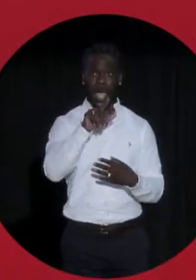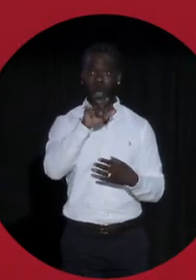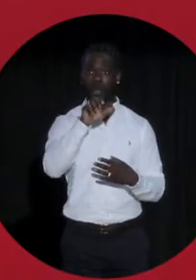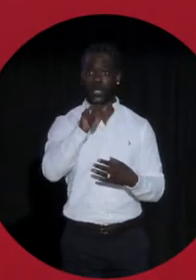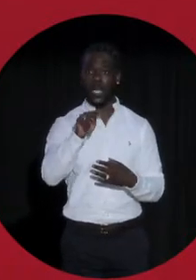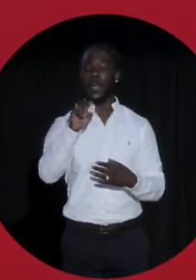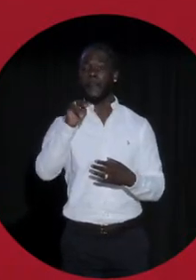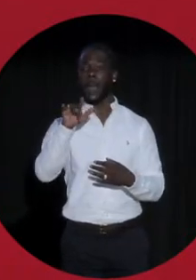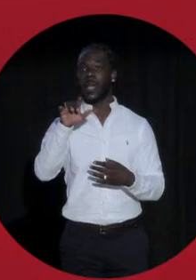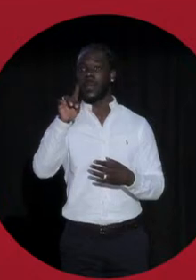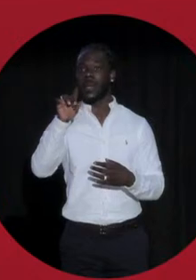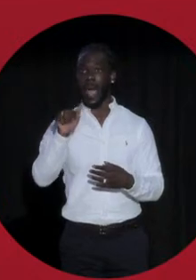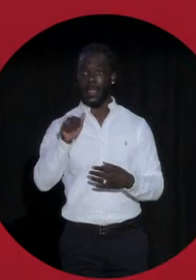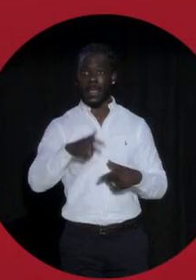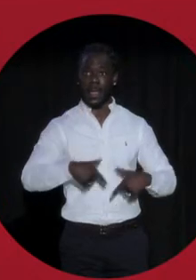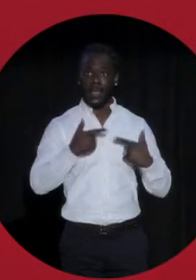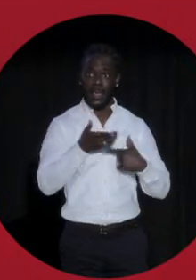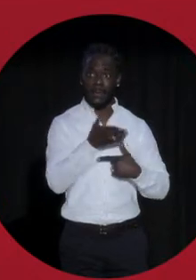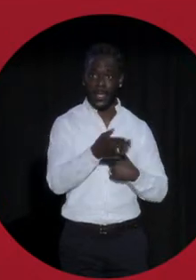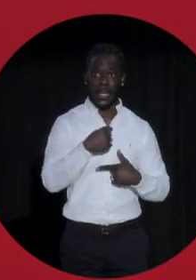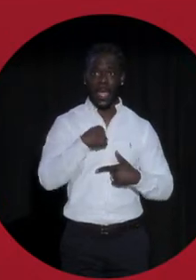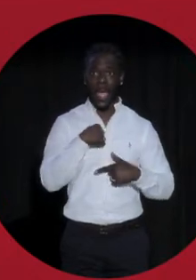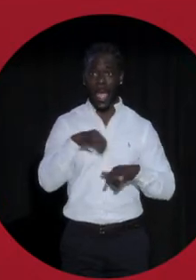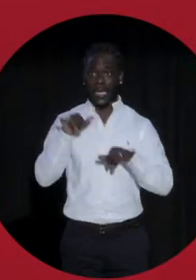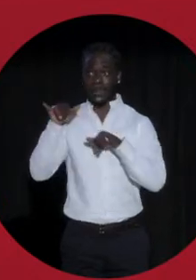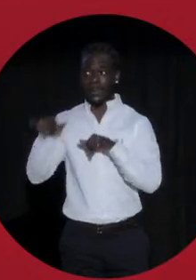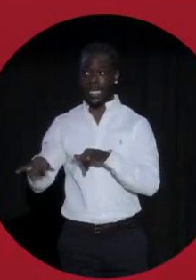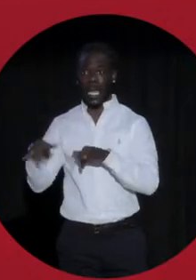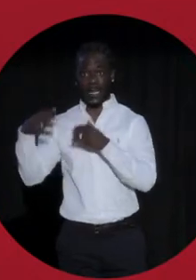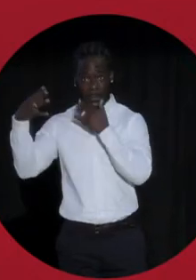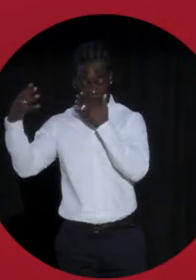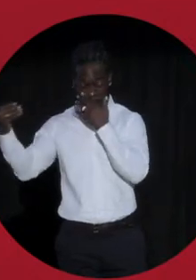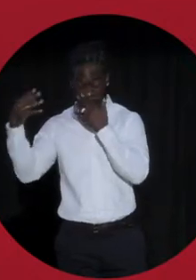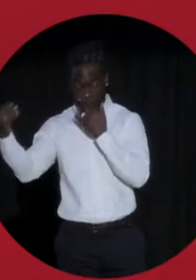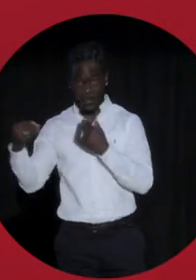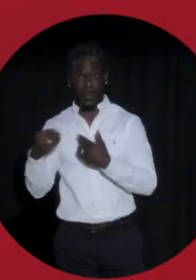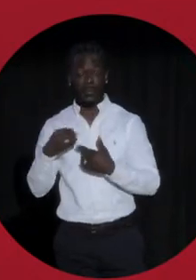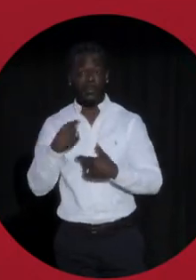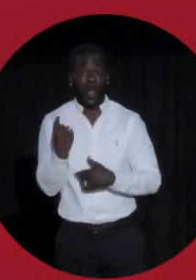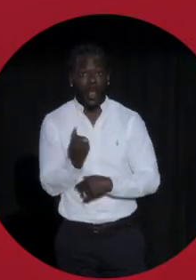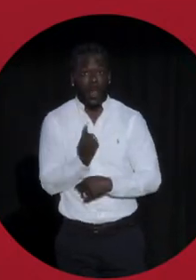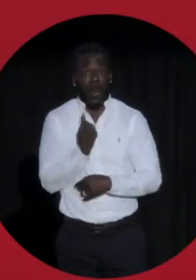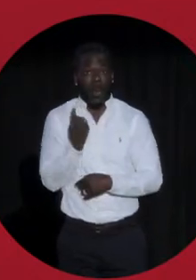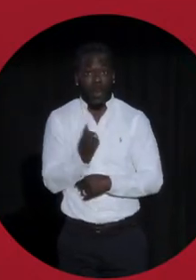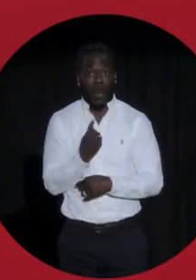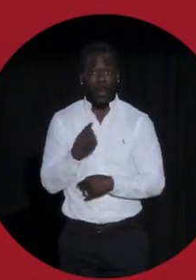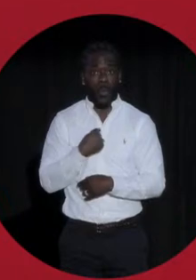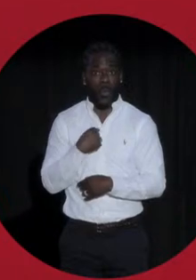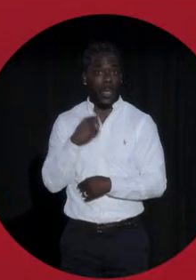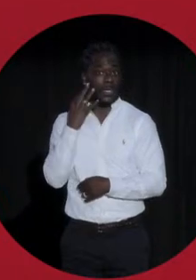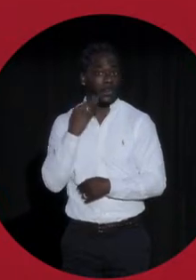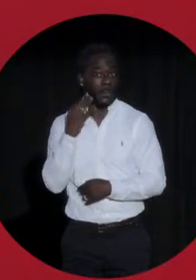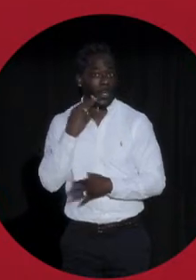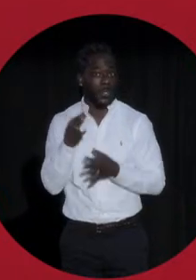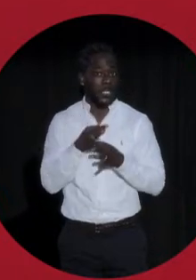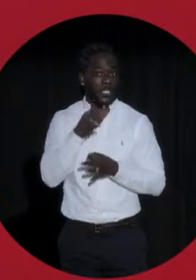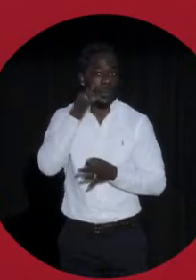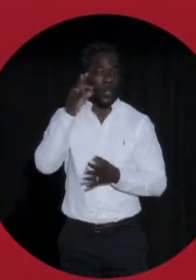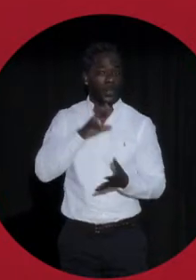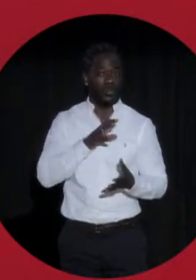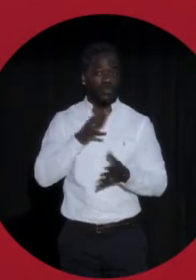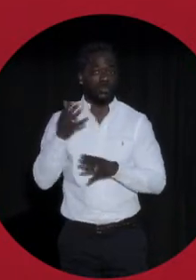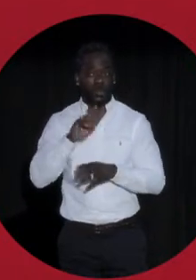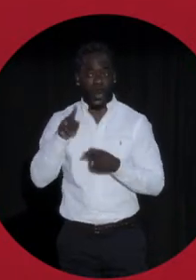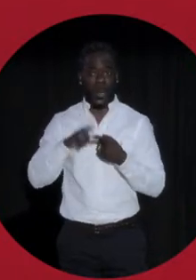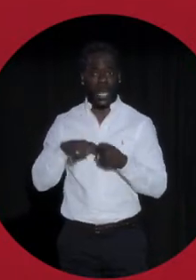lived in, I stayed out in the courtyard all alone. I experienced spiritual discernment when I sat in